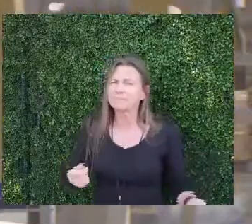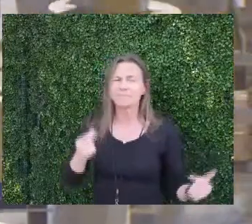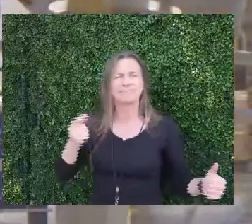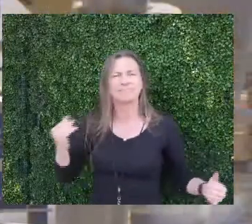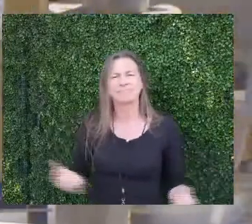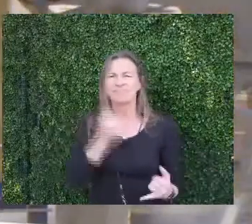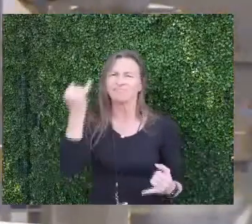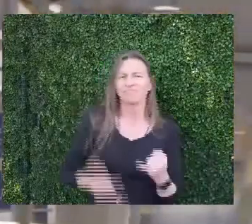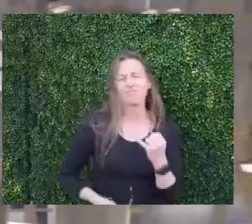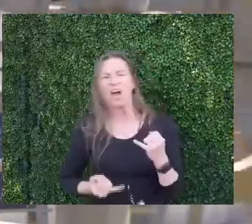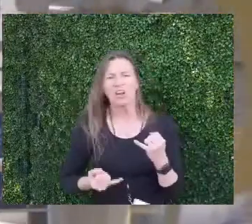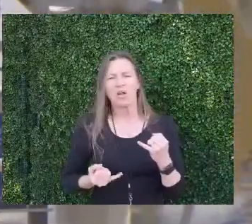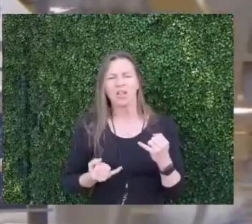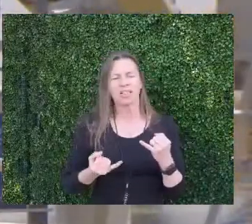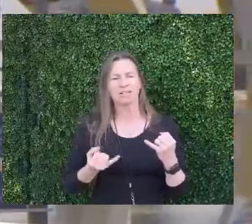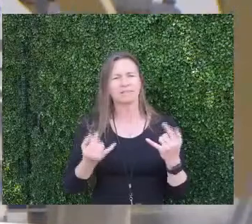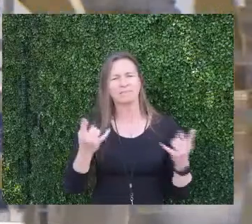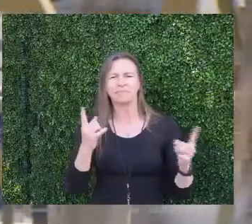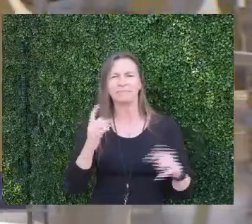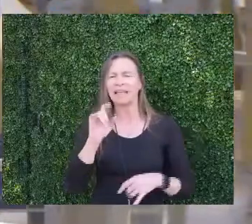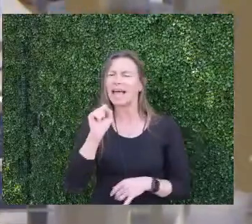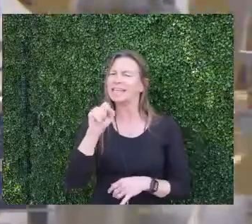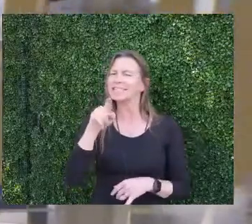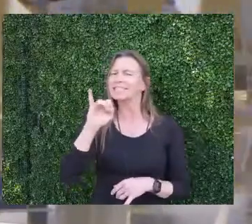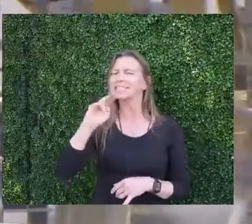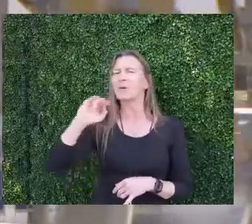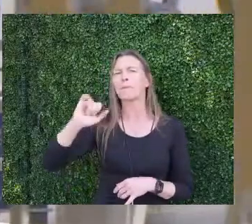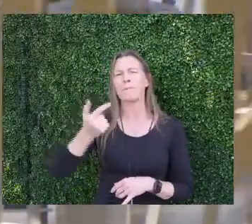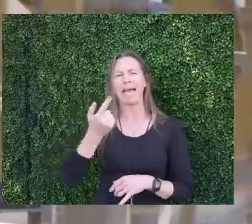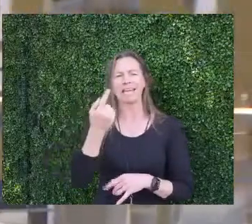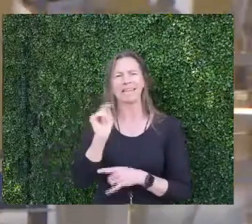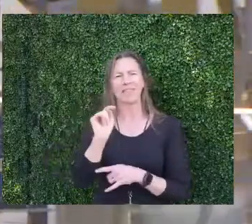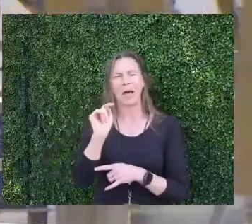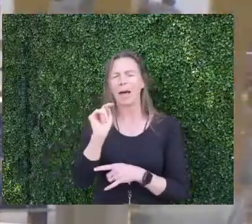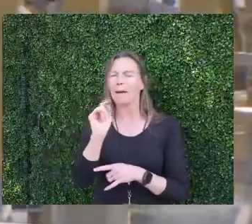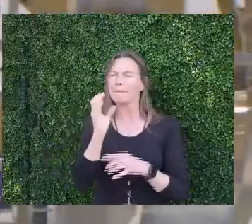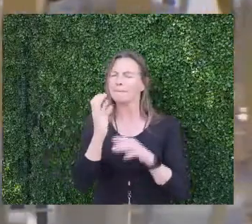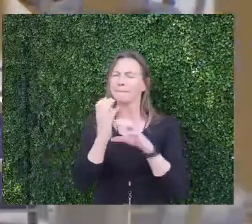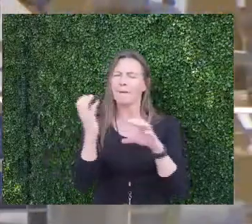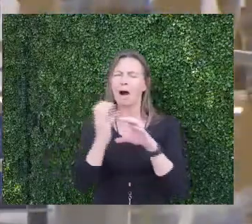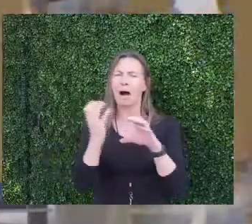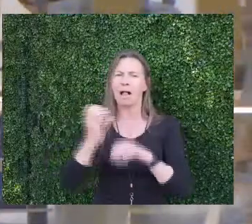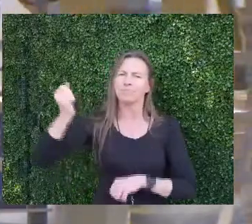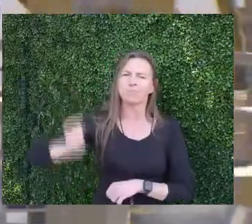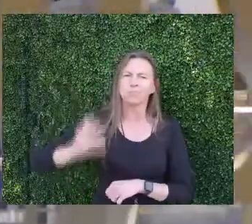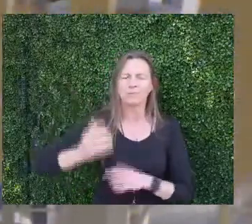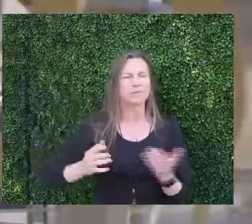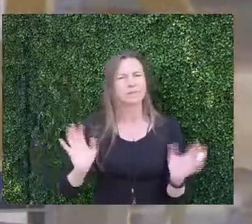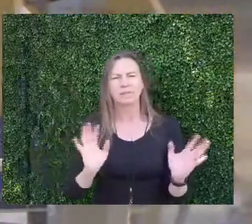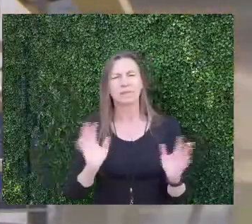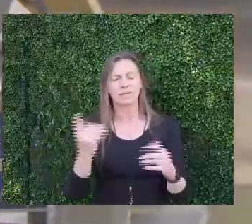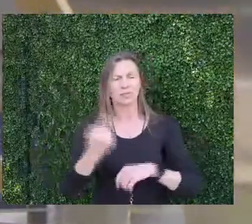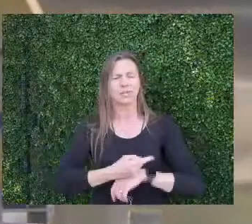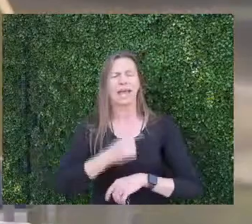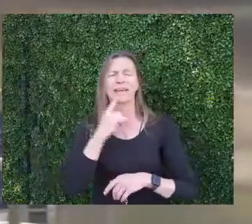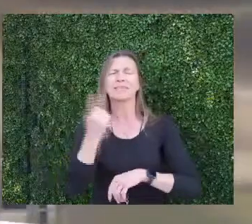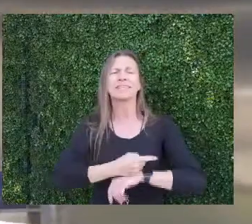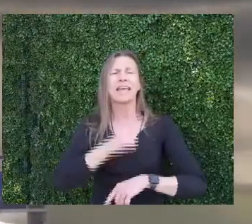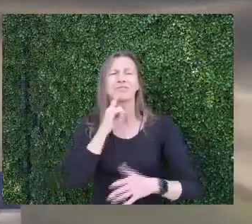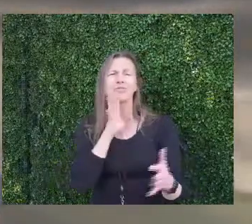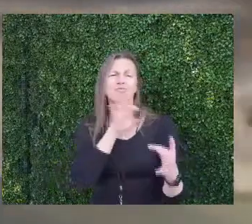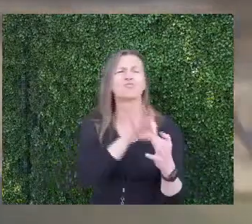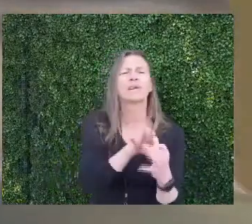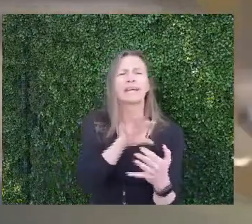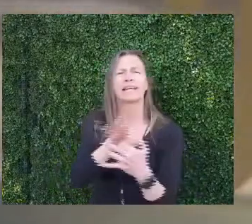is a day to, reconnect with strangers, loved ones, family members, give people